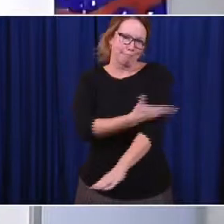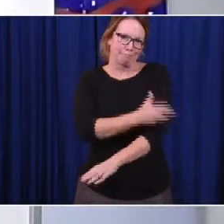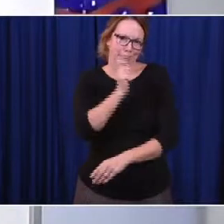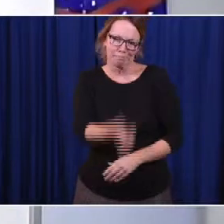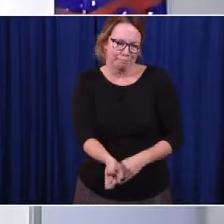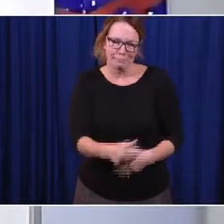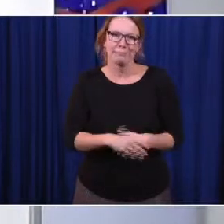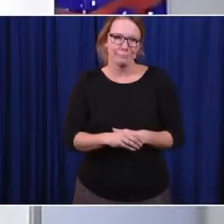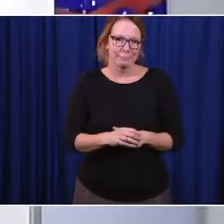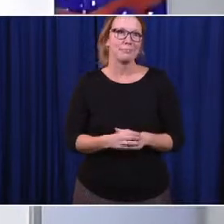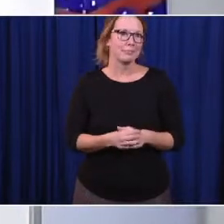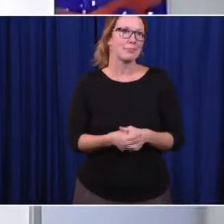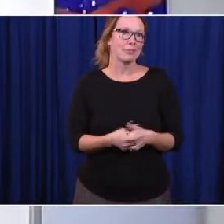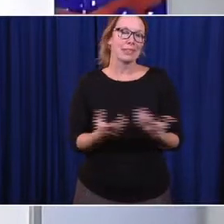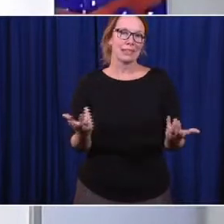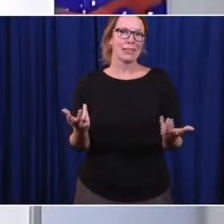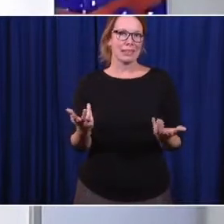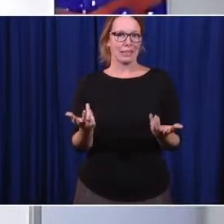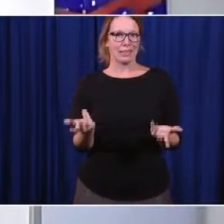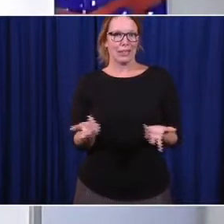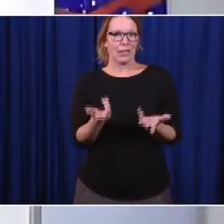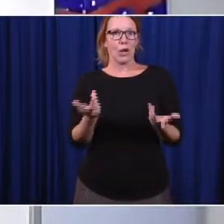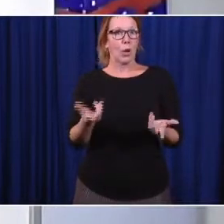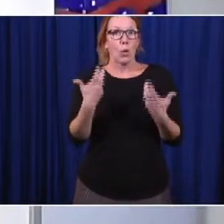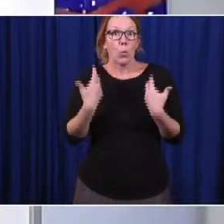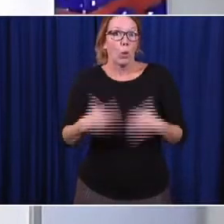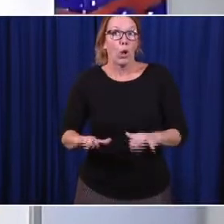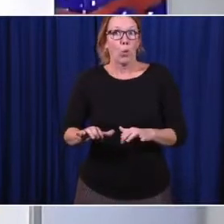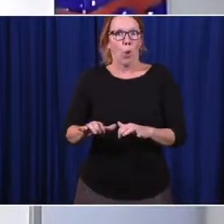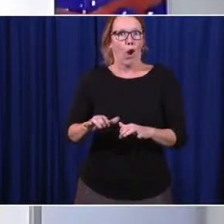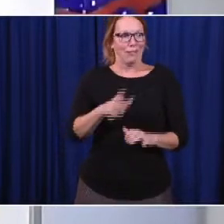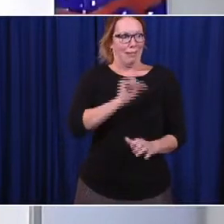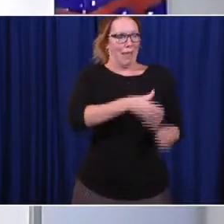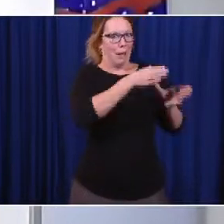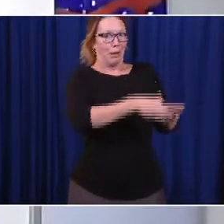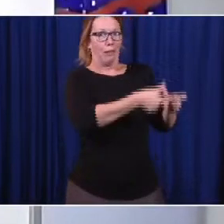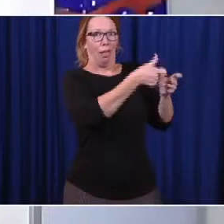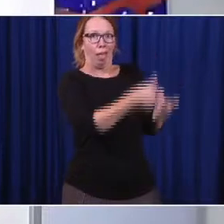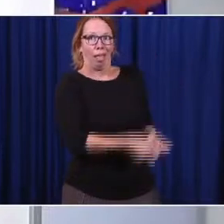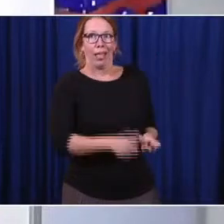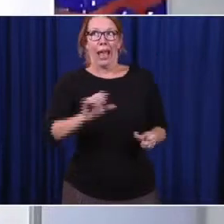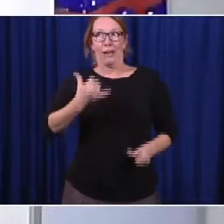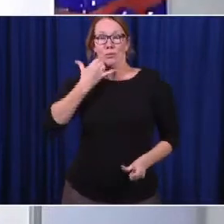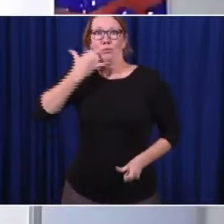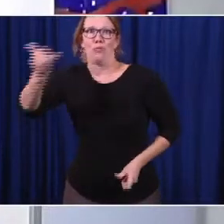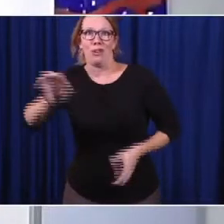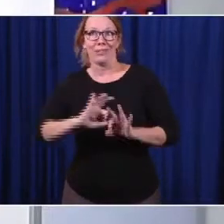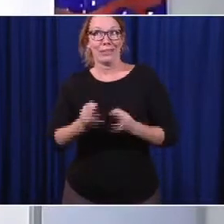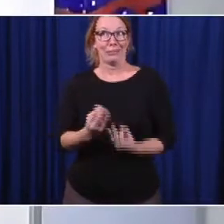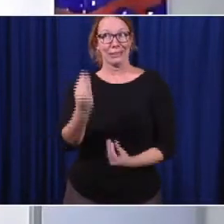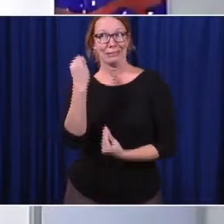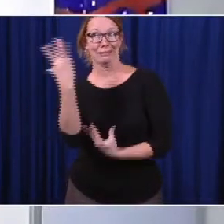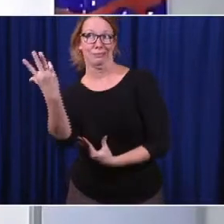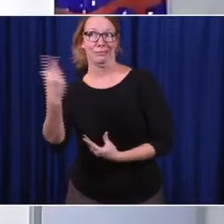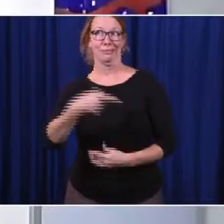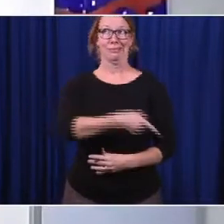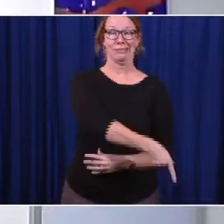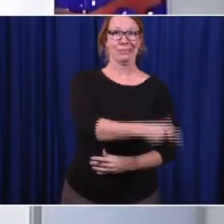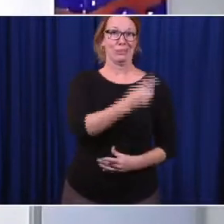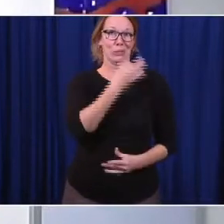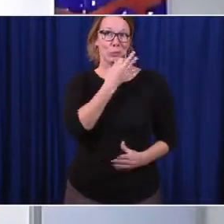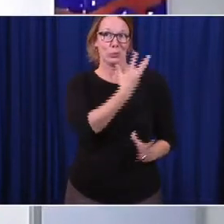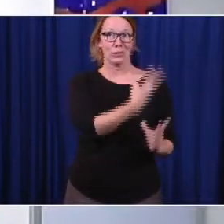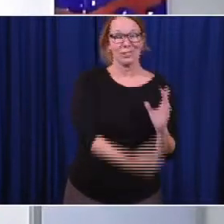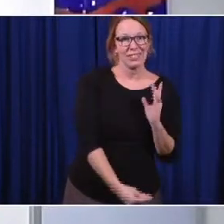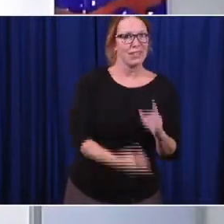is, we don't ever want anybody to get to that point, but we have to deal with that. And the caregiver team deals with that